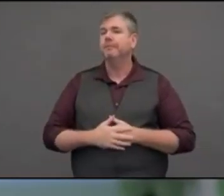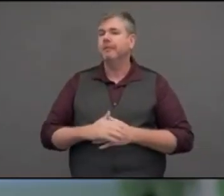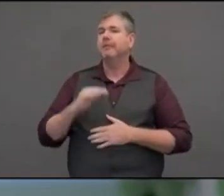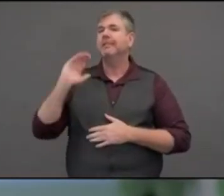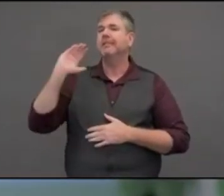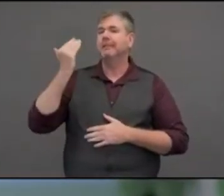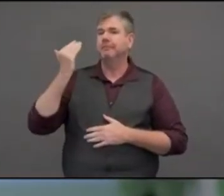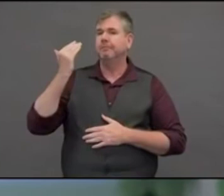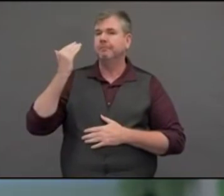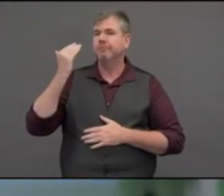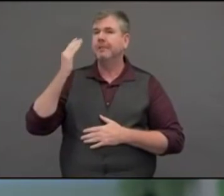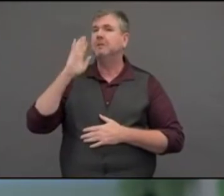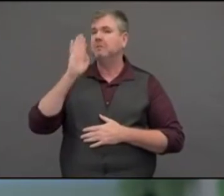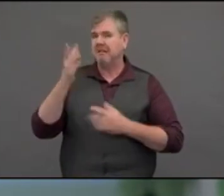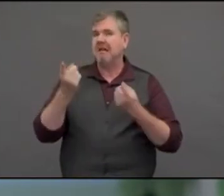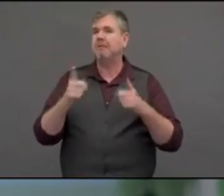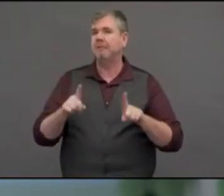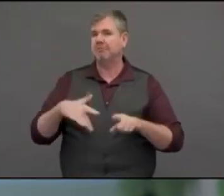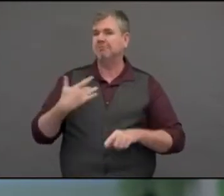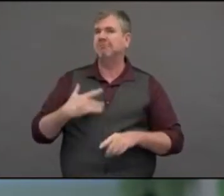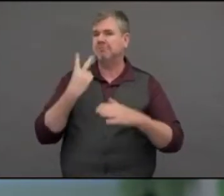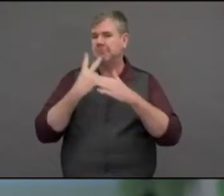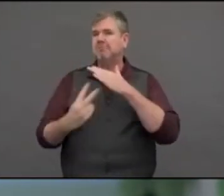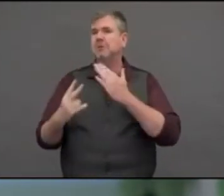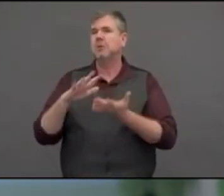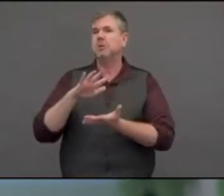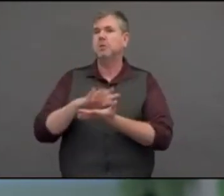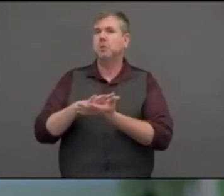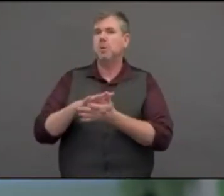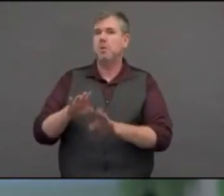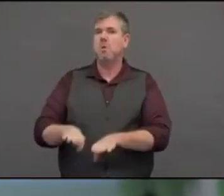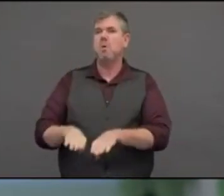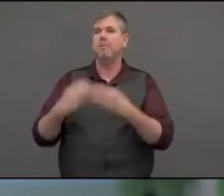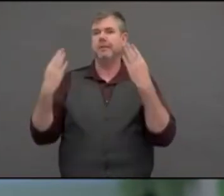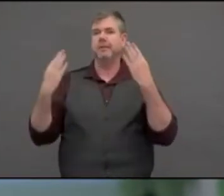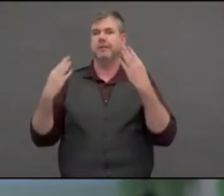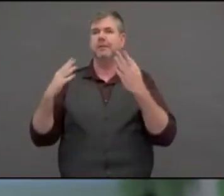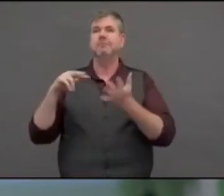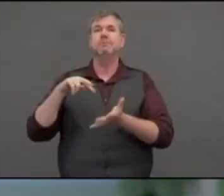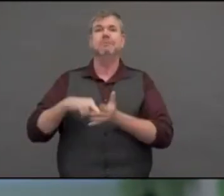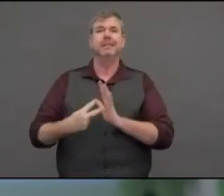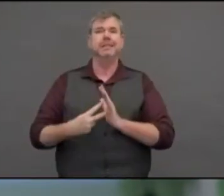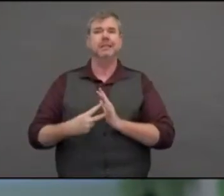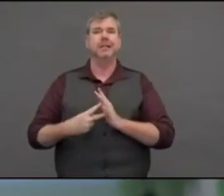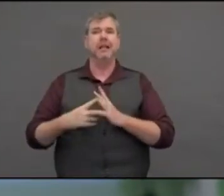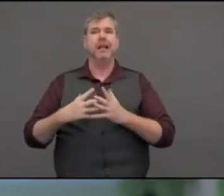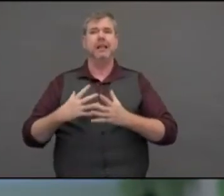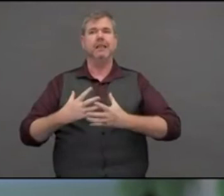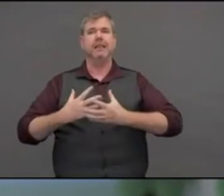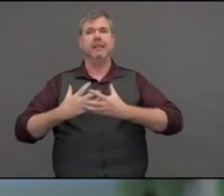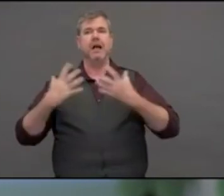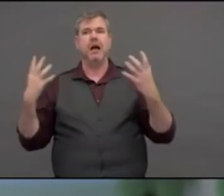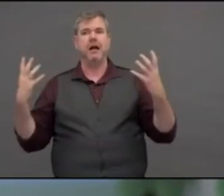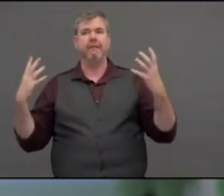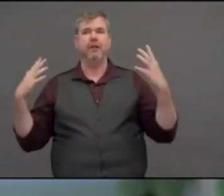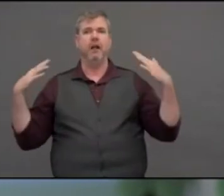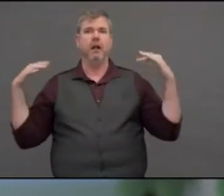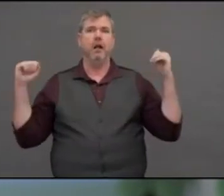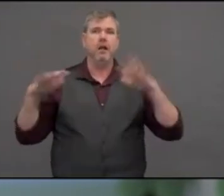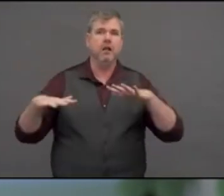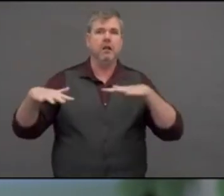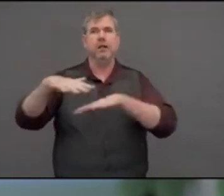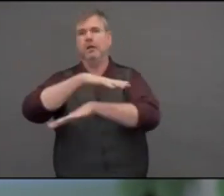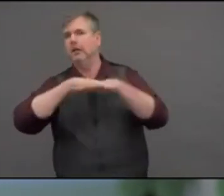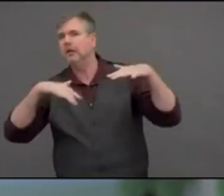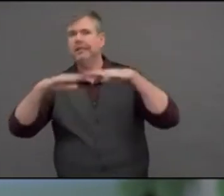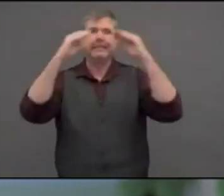School opening presents a lot of volume, a lot of volume of interaction, and so it's very important